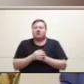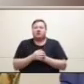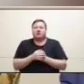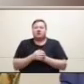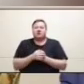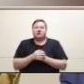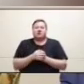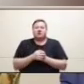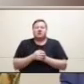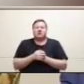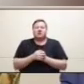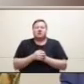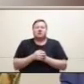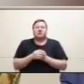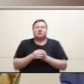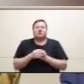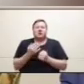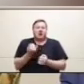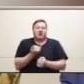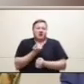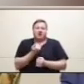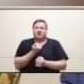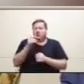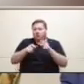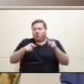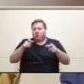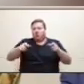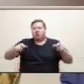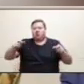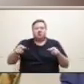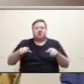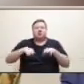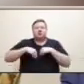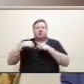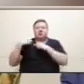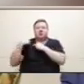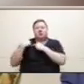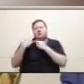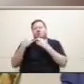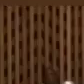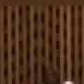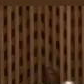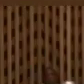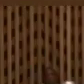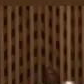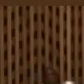them individually liable. Okay. Thank you, MEC.